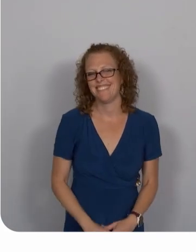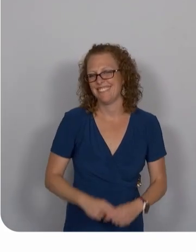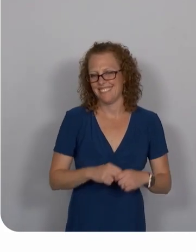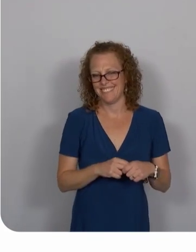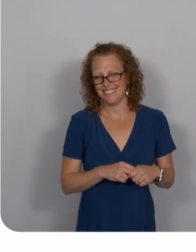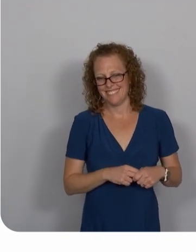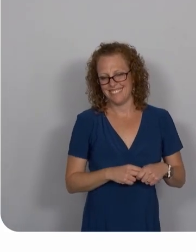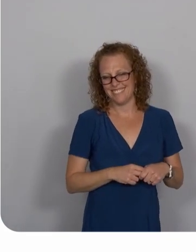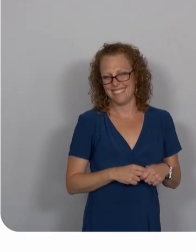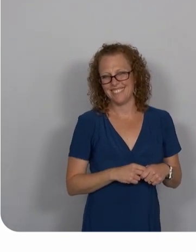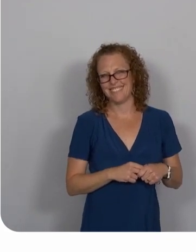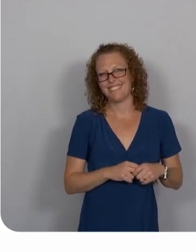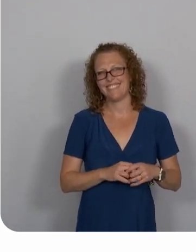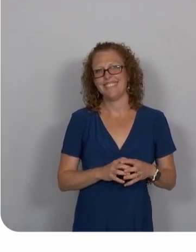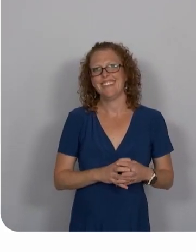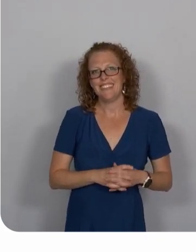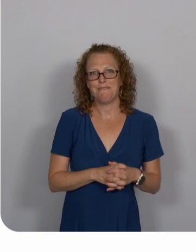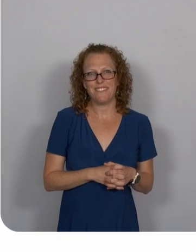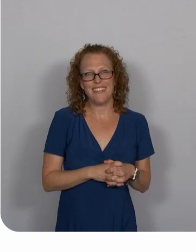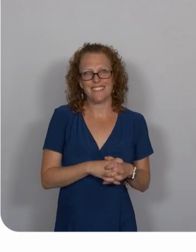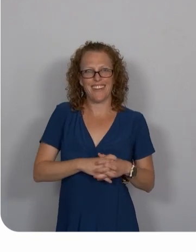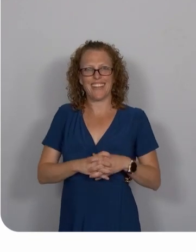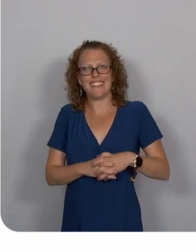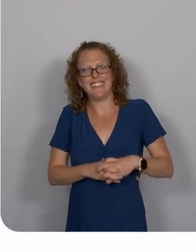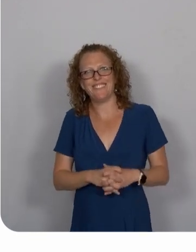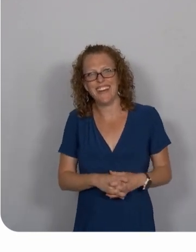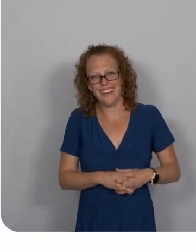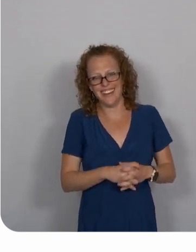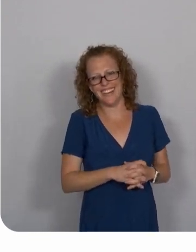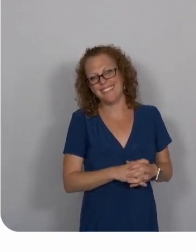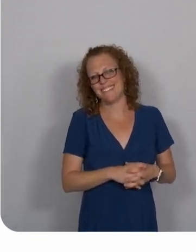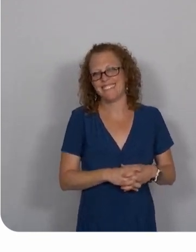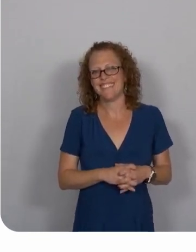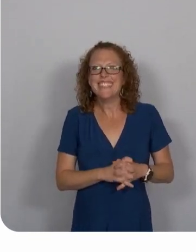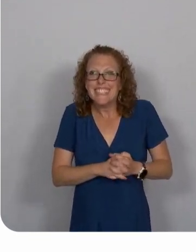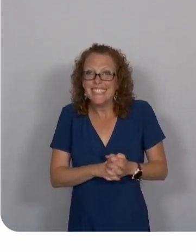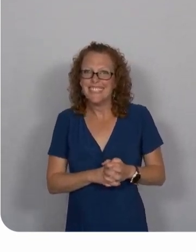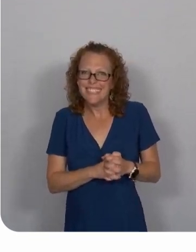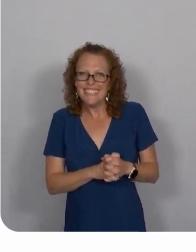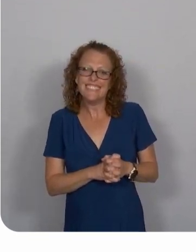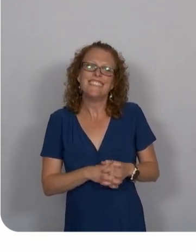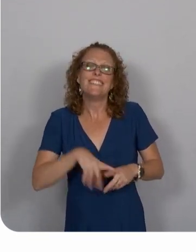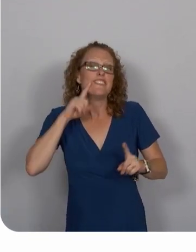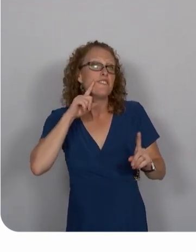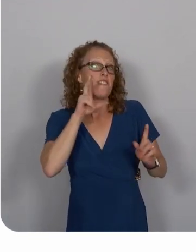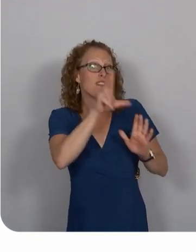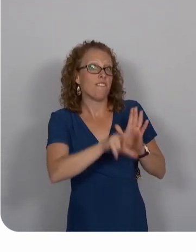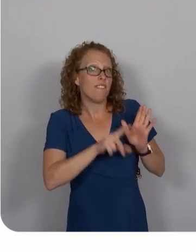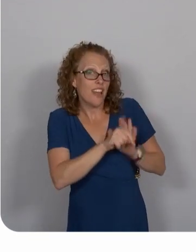That's it. Oh, we are live. Wow, these are dope.